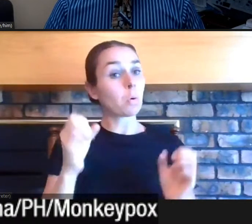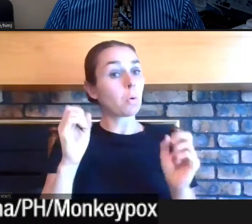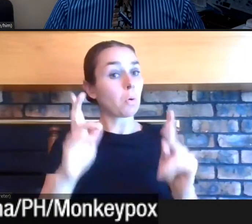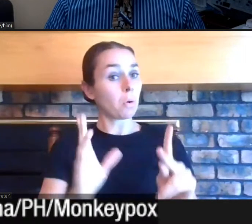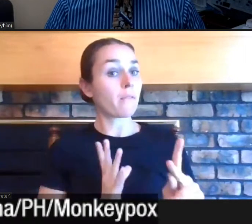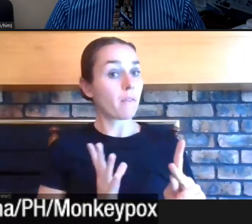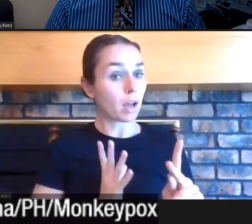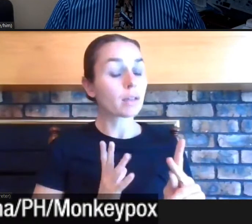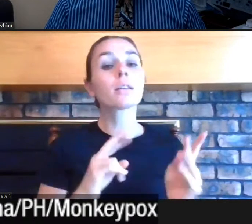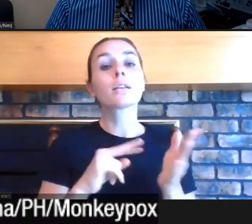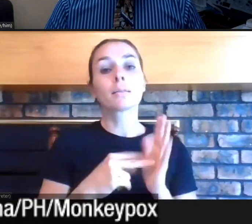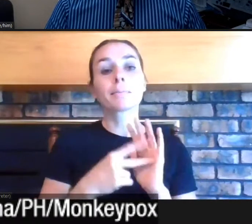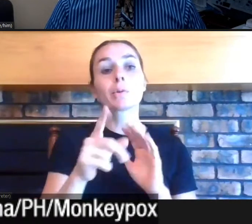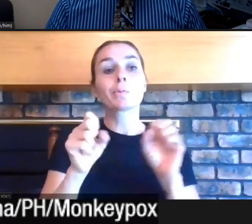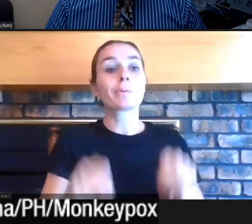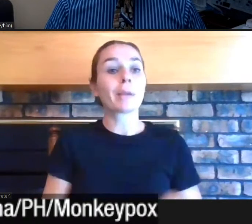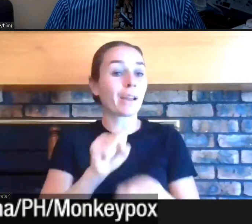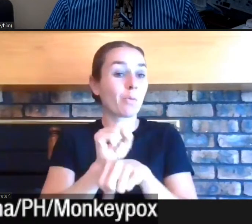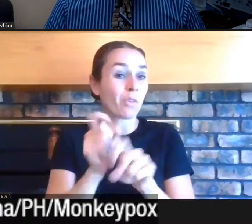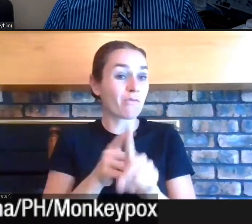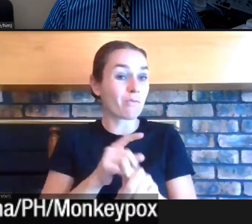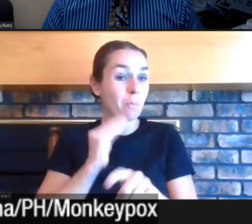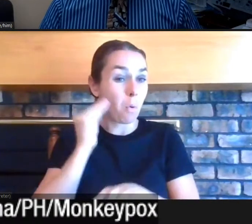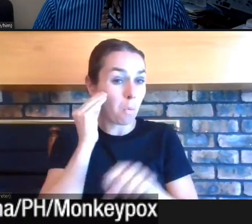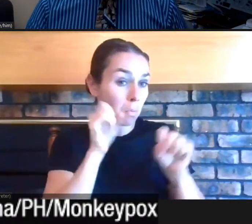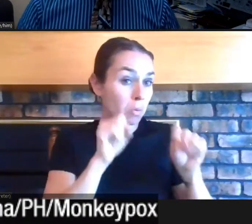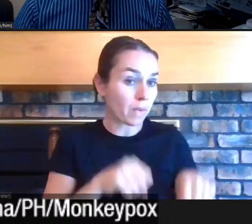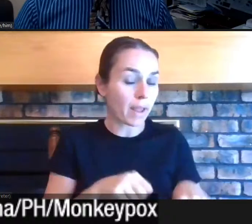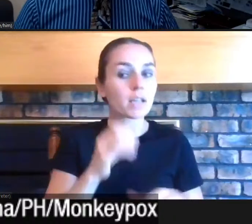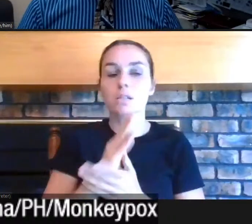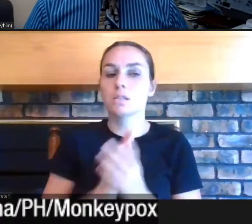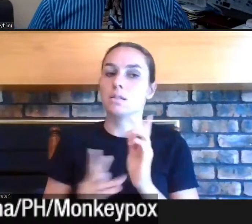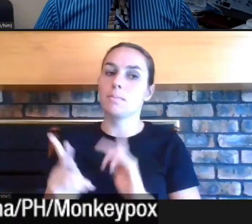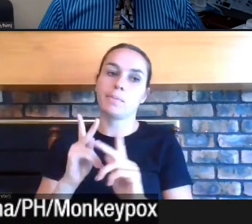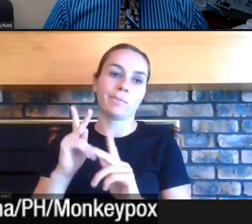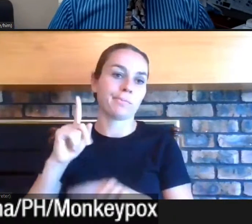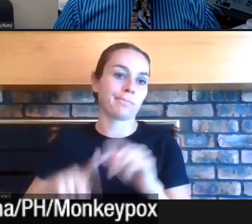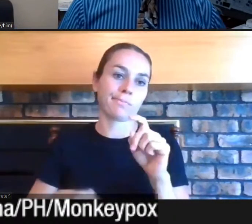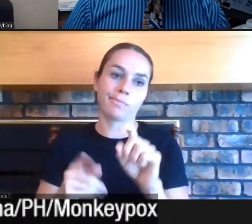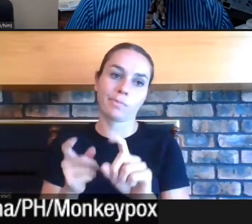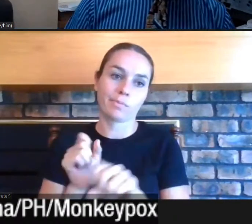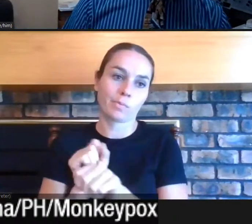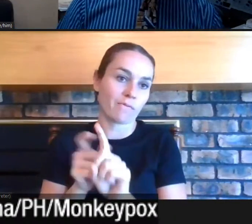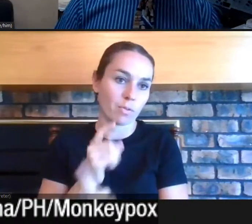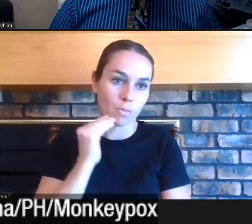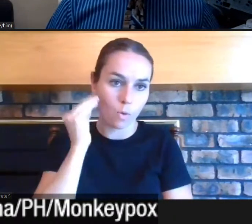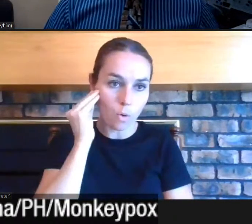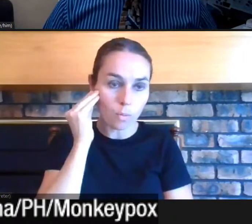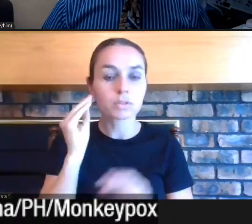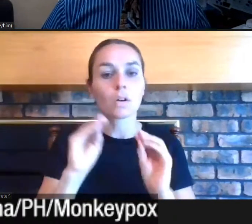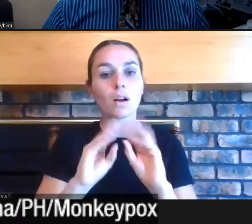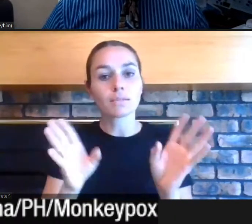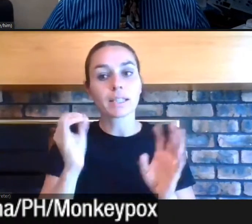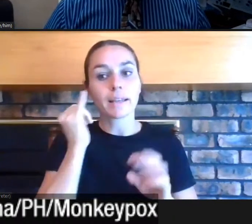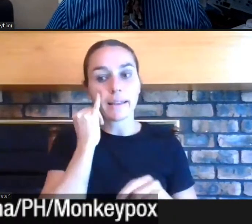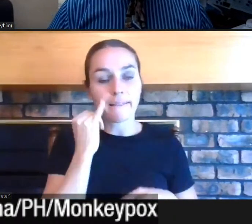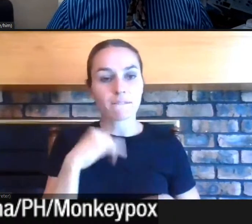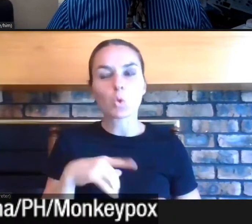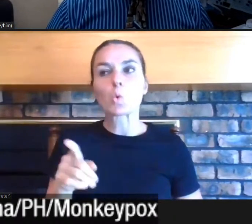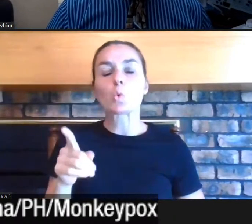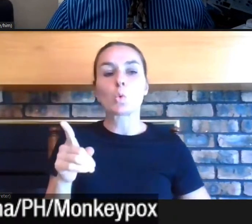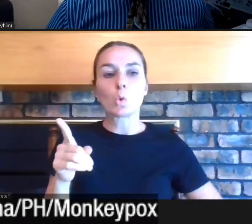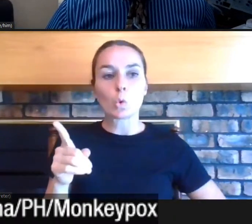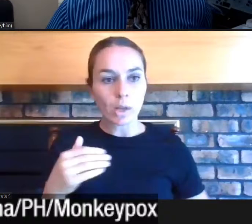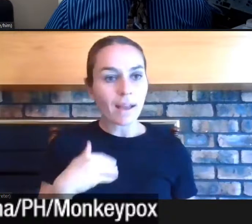the availability of working from home. Others do not, which is why we know and we've identified and are looking for the resources to